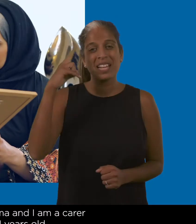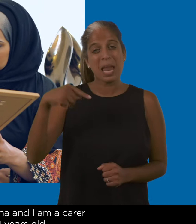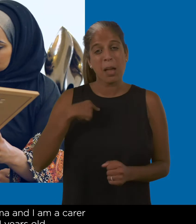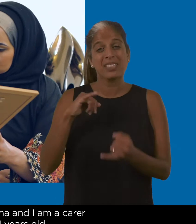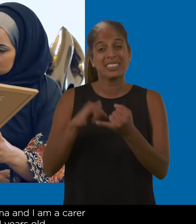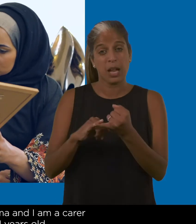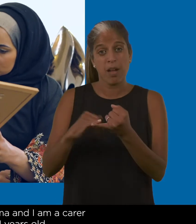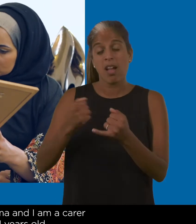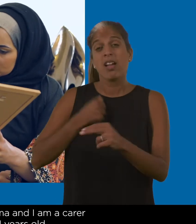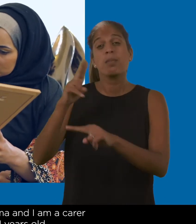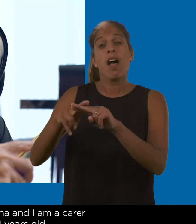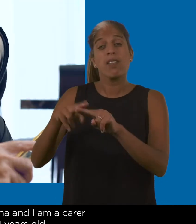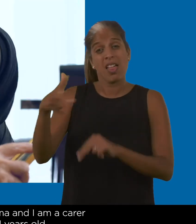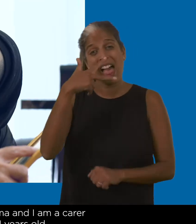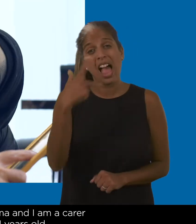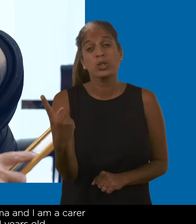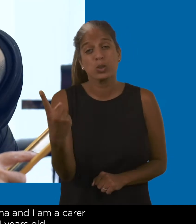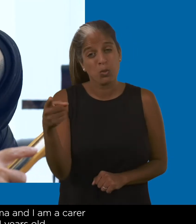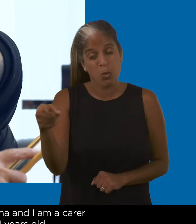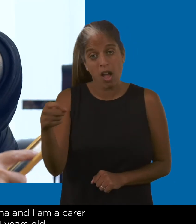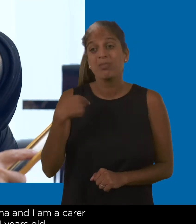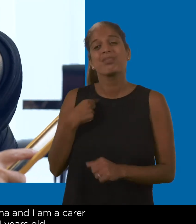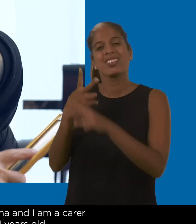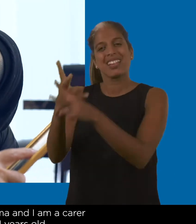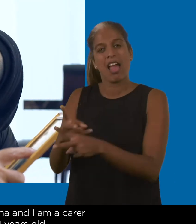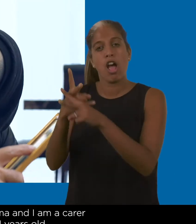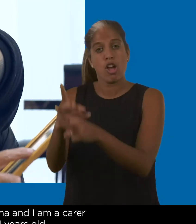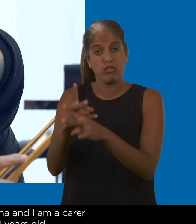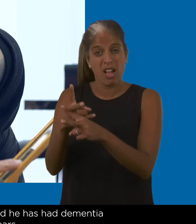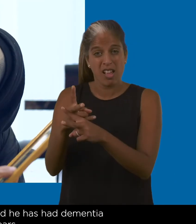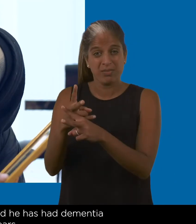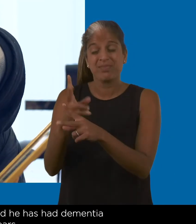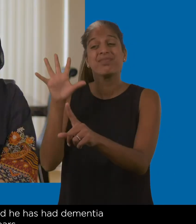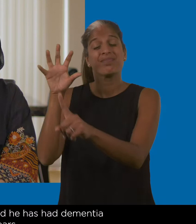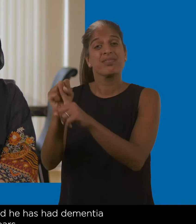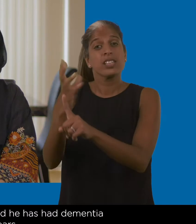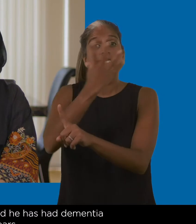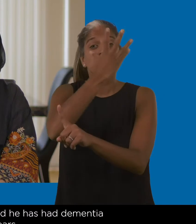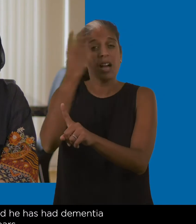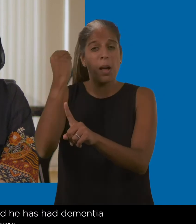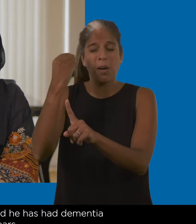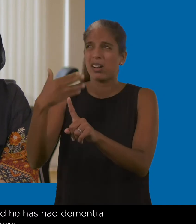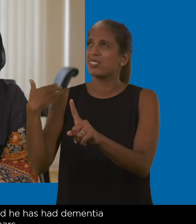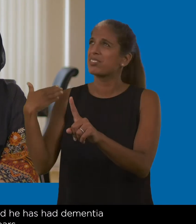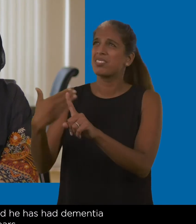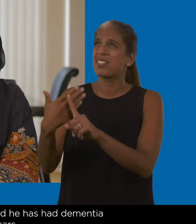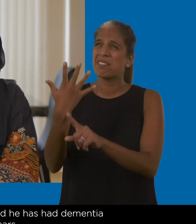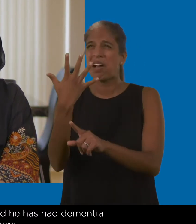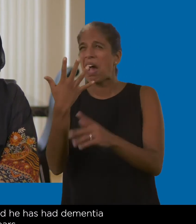My name is Sima and I'm a carer for my father who is 81 years old. He has a diagnosis of